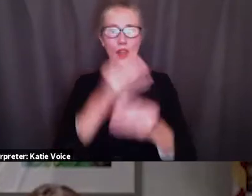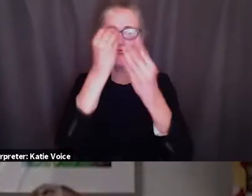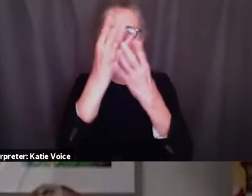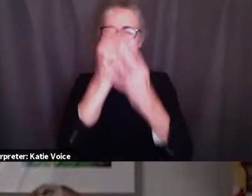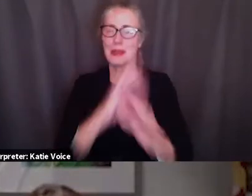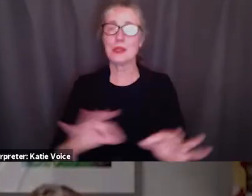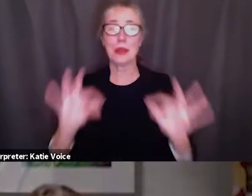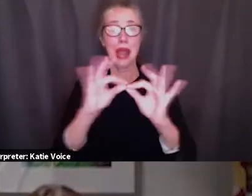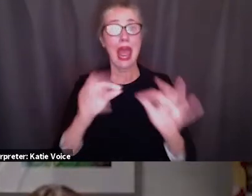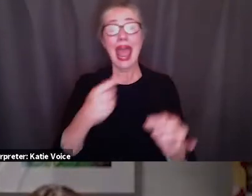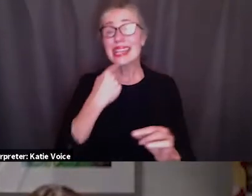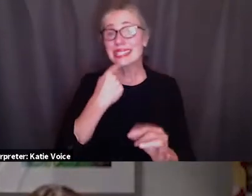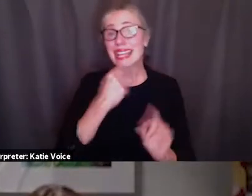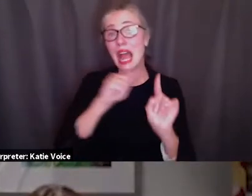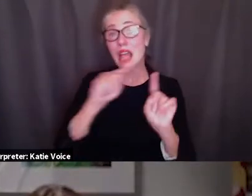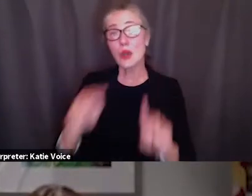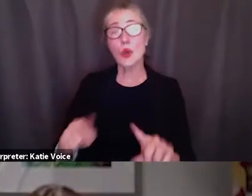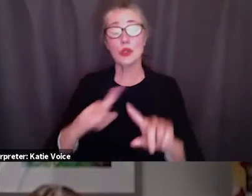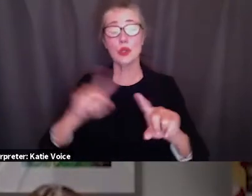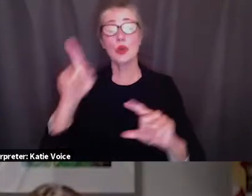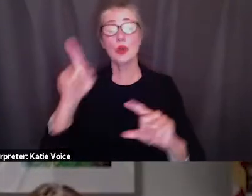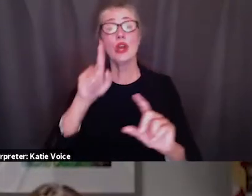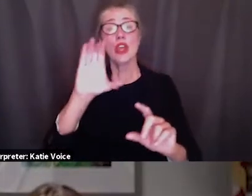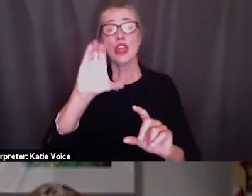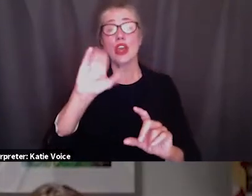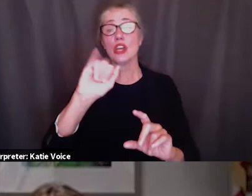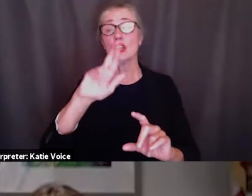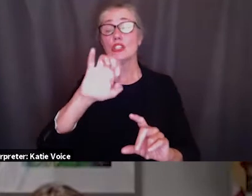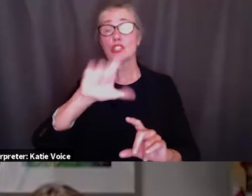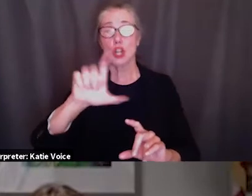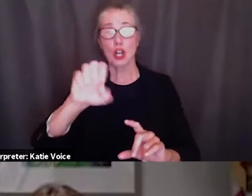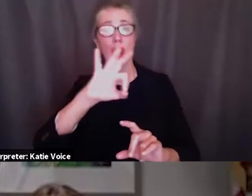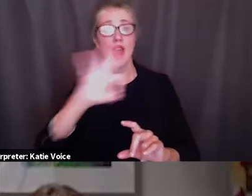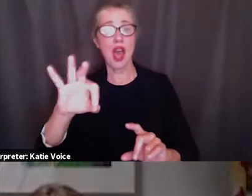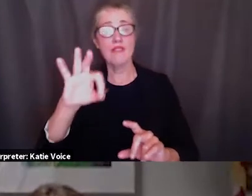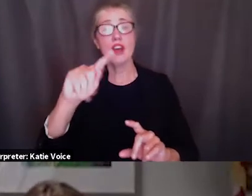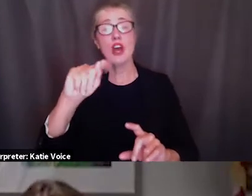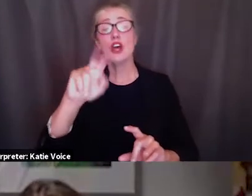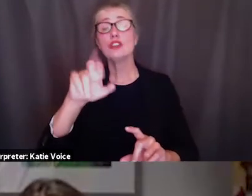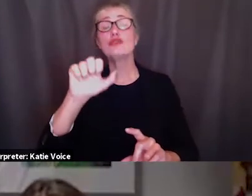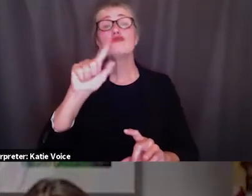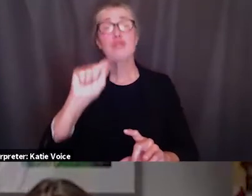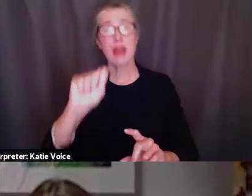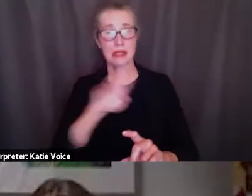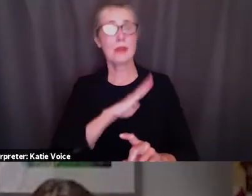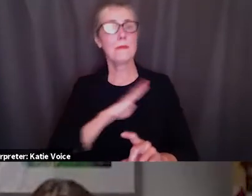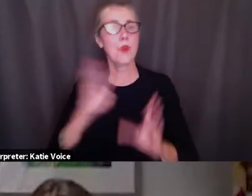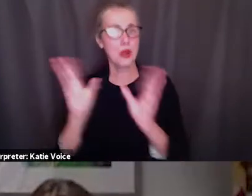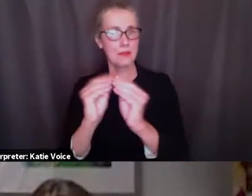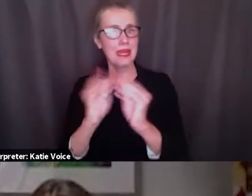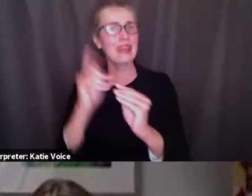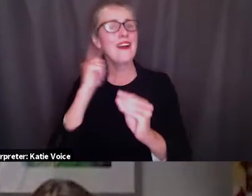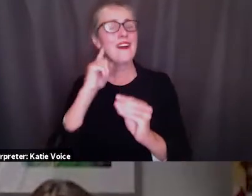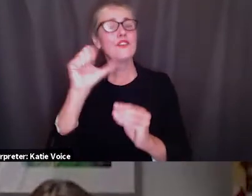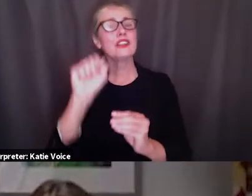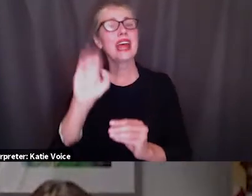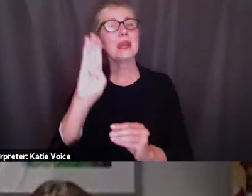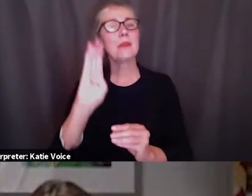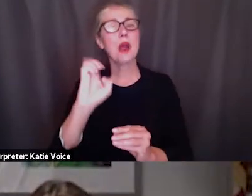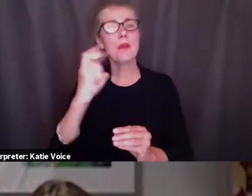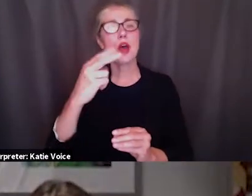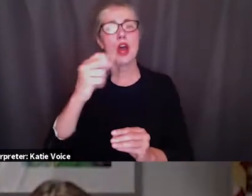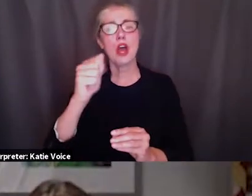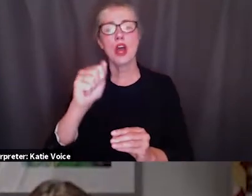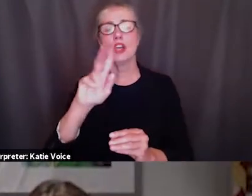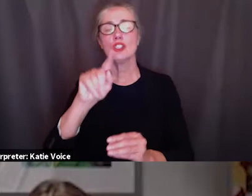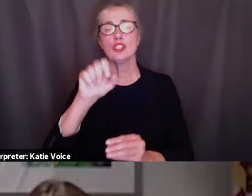the Circle of Trust board meetings of Santa Barbara Charter School, and they are doing great things there too. I also had a terrific